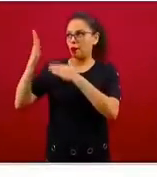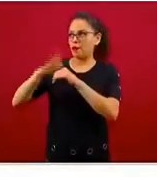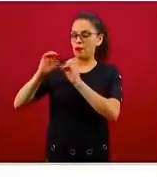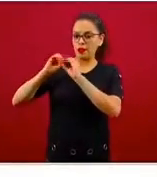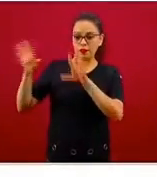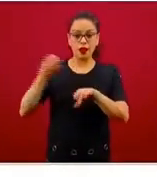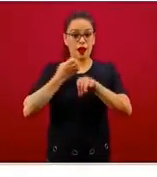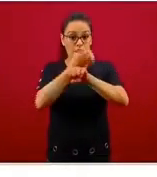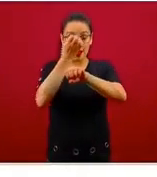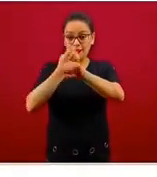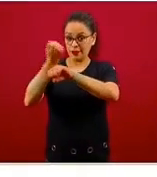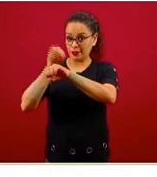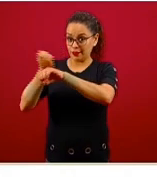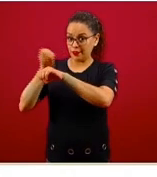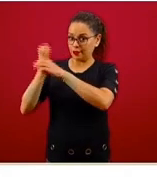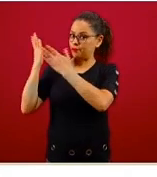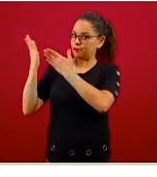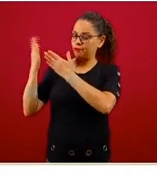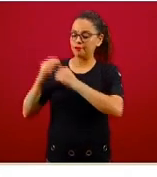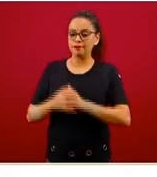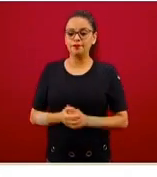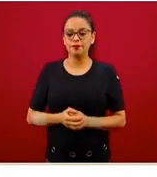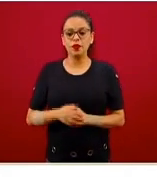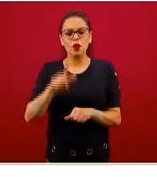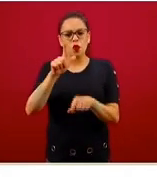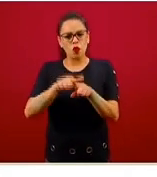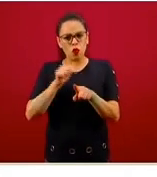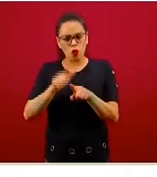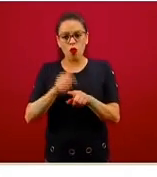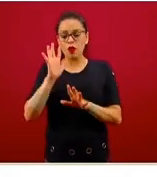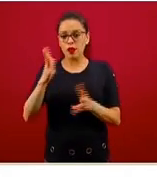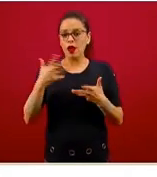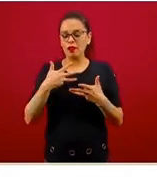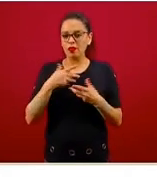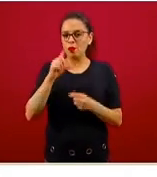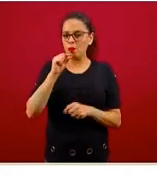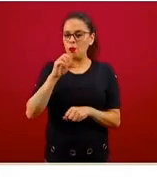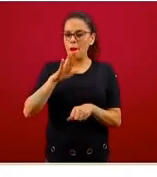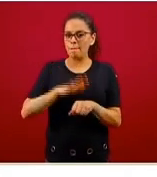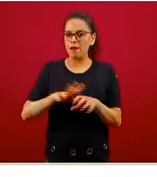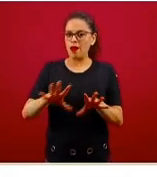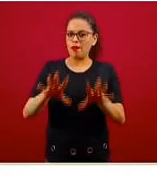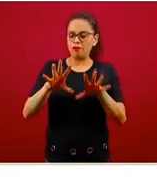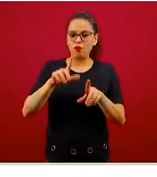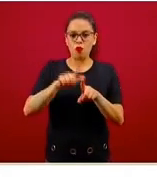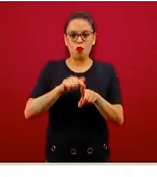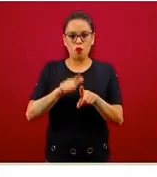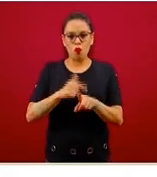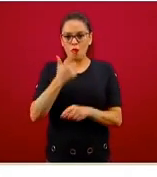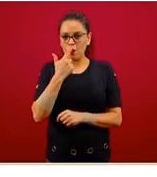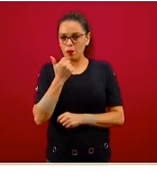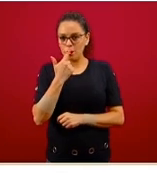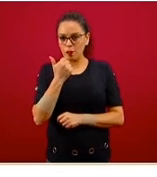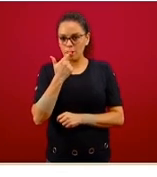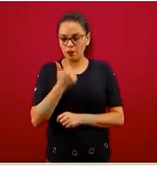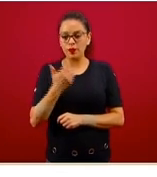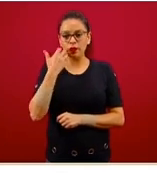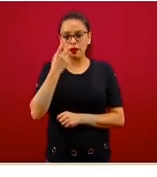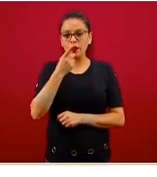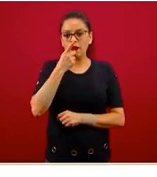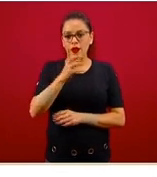of disease distribution per state. As you know, there are some states that show a more